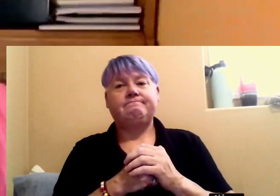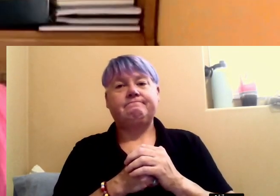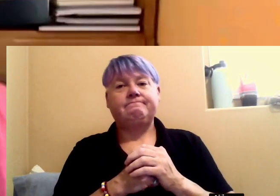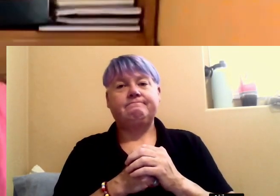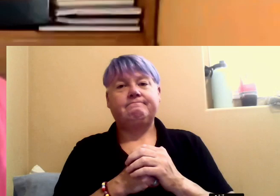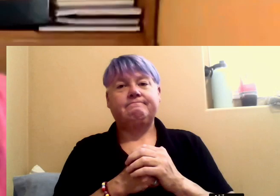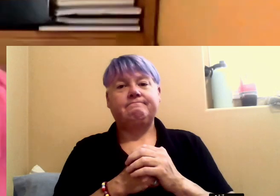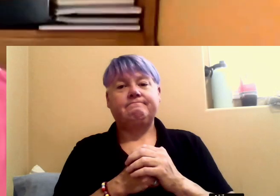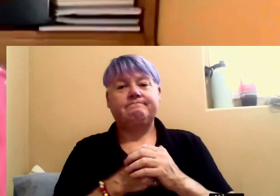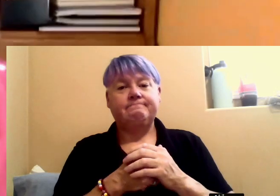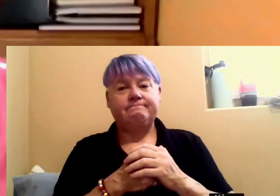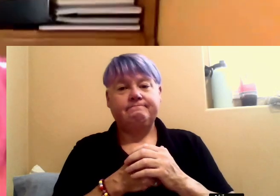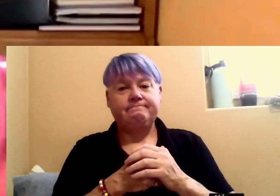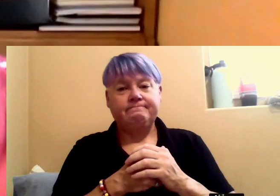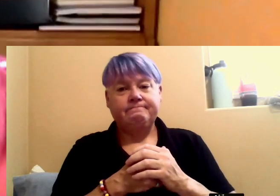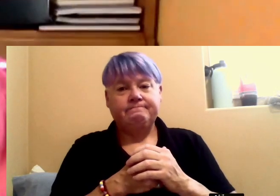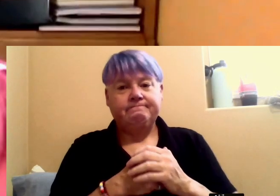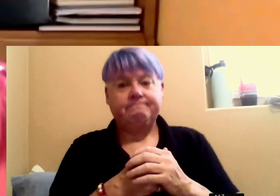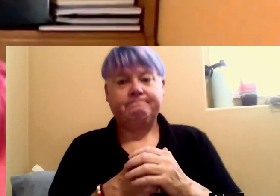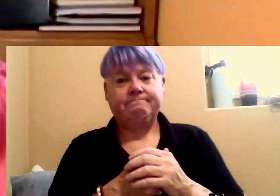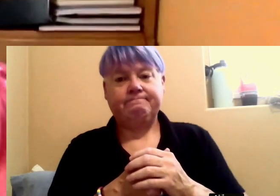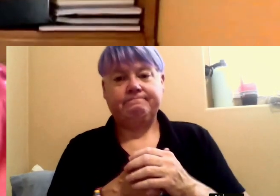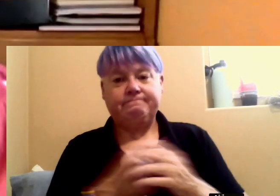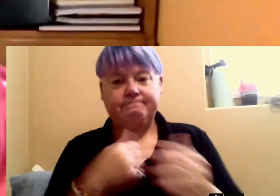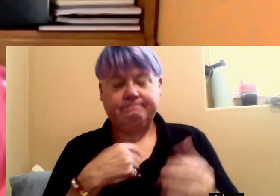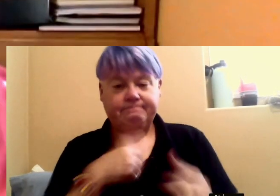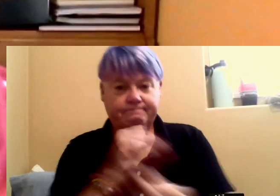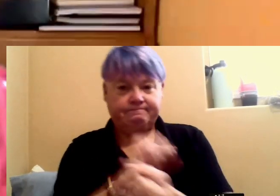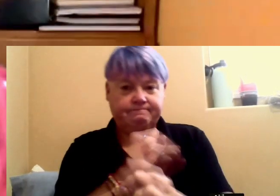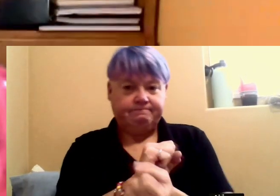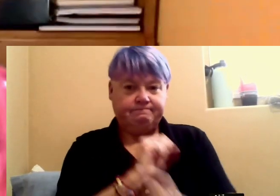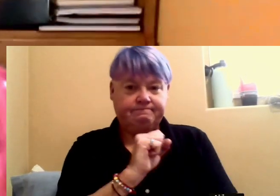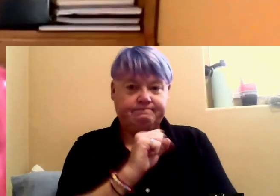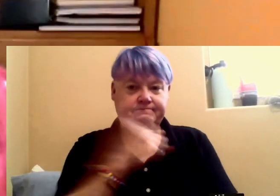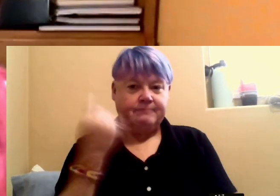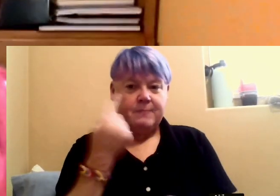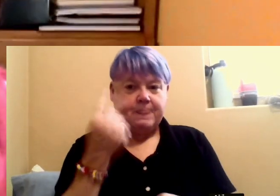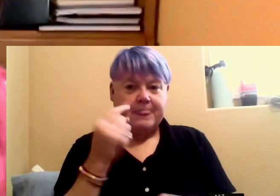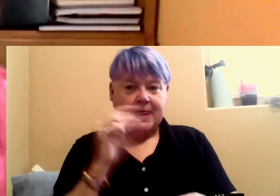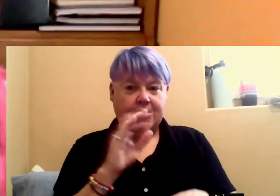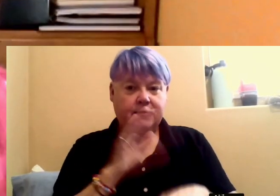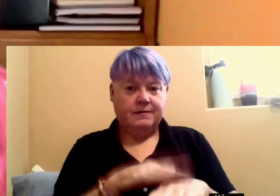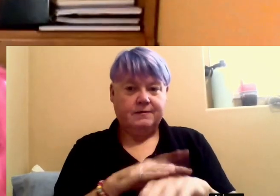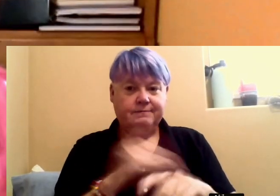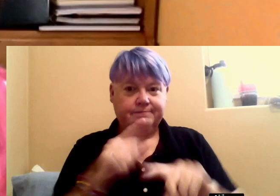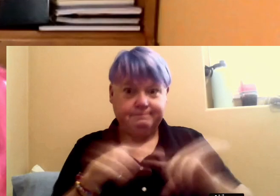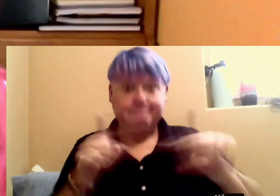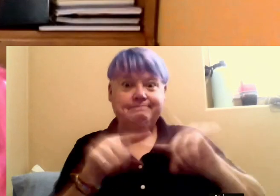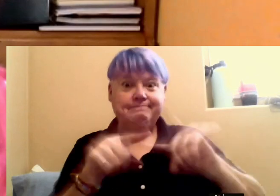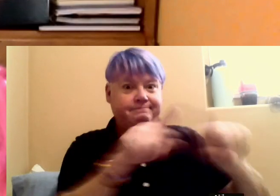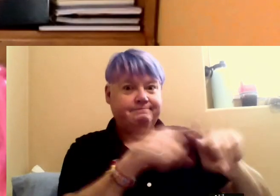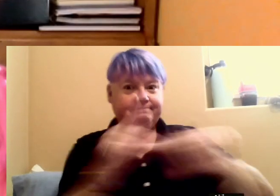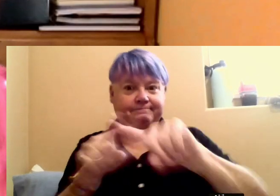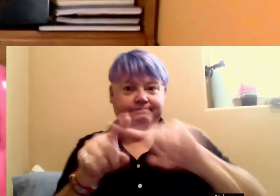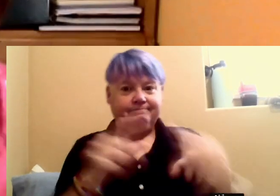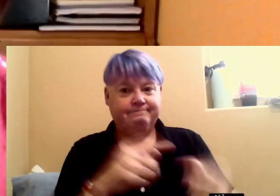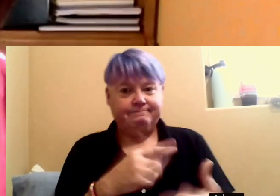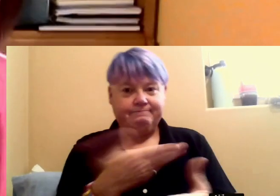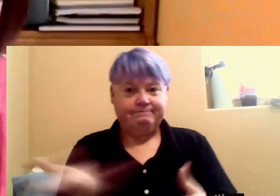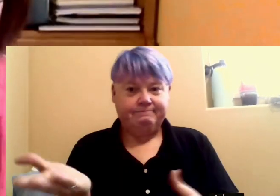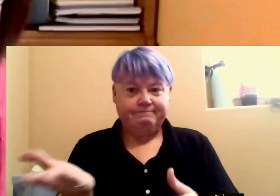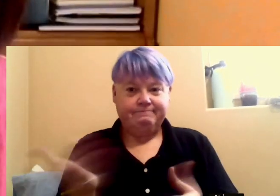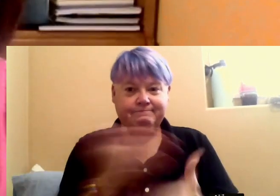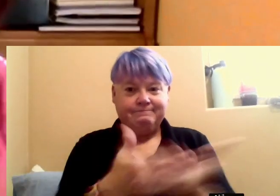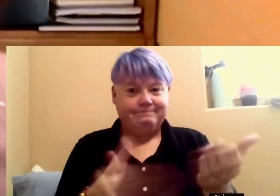I'll go first there. I'm working, as always, on a variety of projects. Some of them I